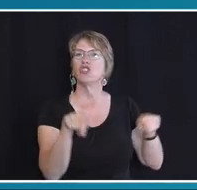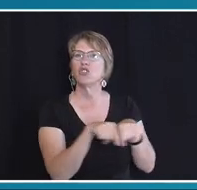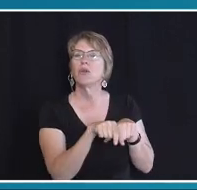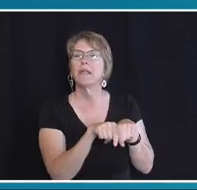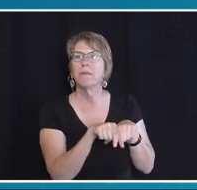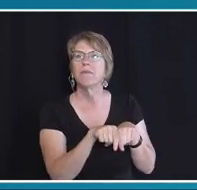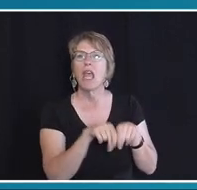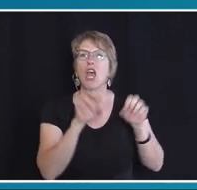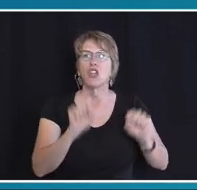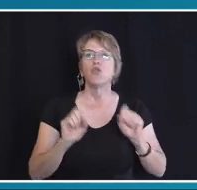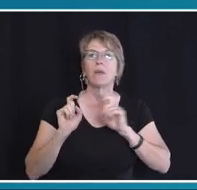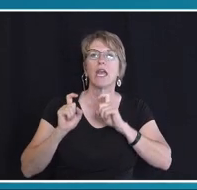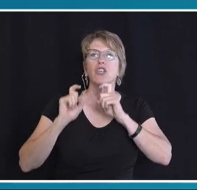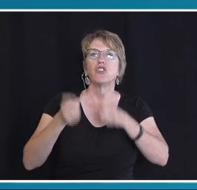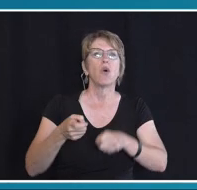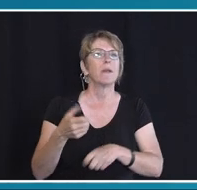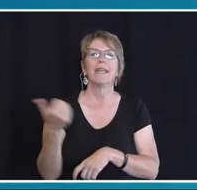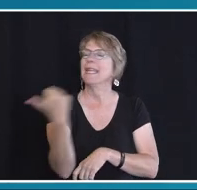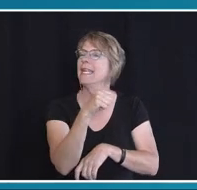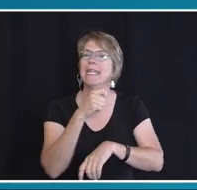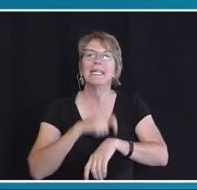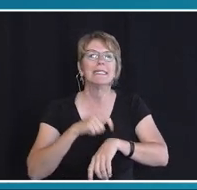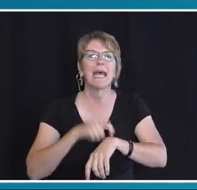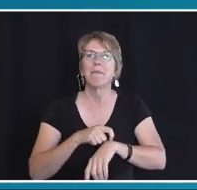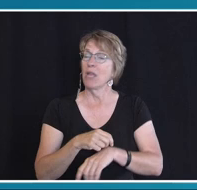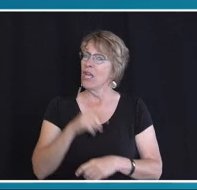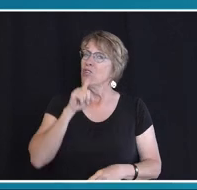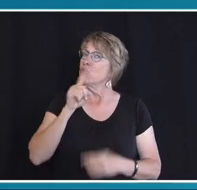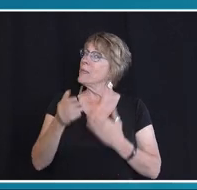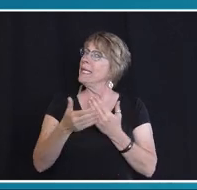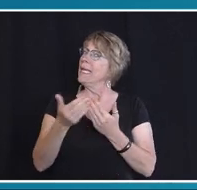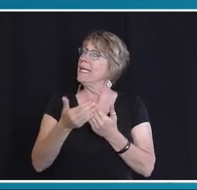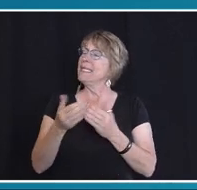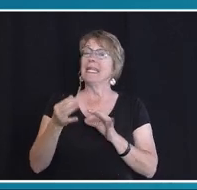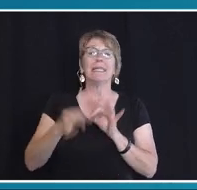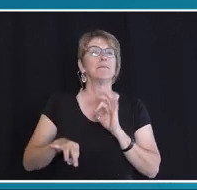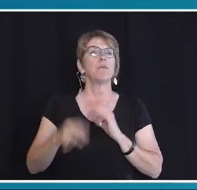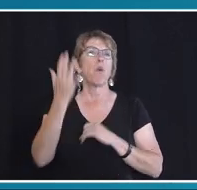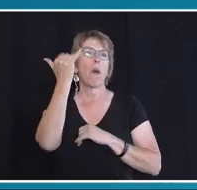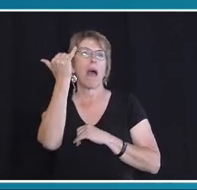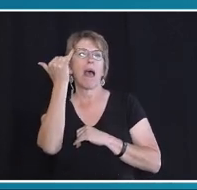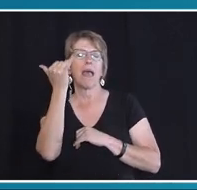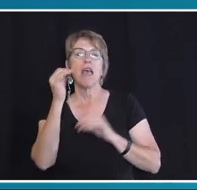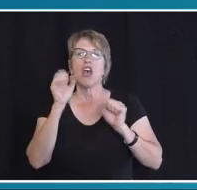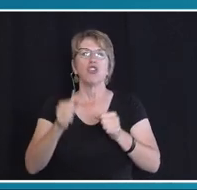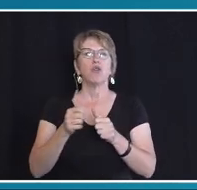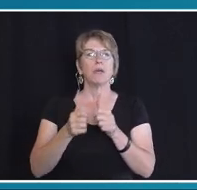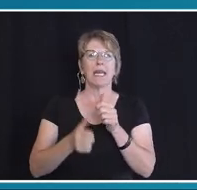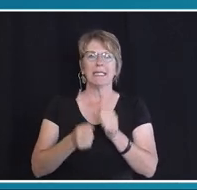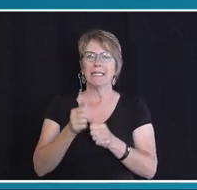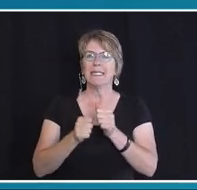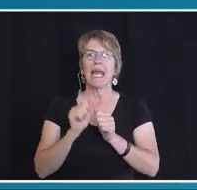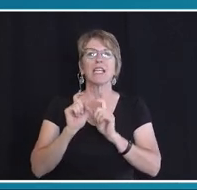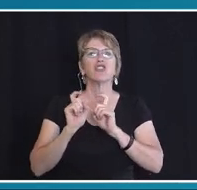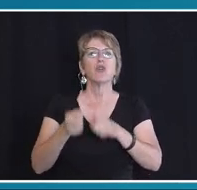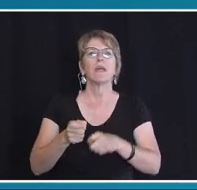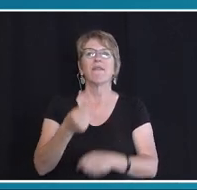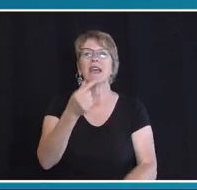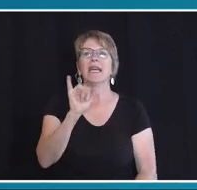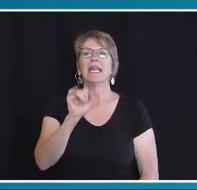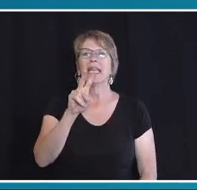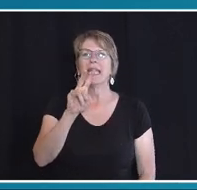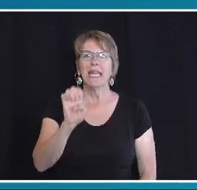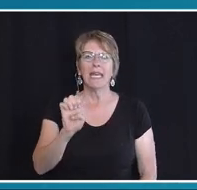family. You can donate at any time. We have made it so easy. One way to donate is the text to give option. Type